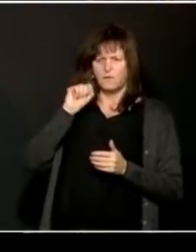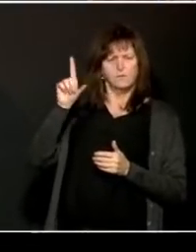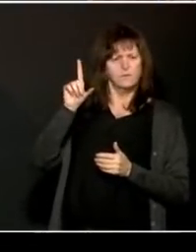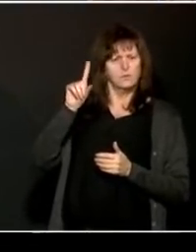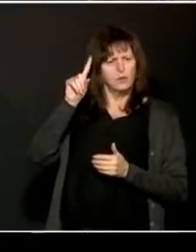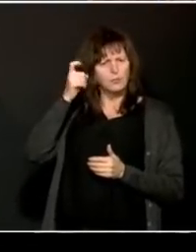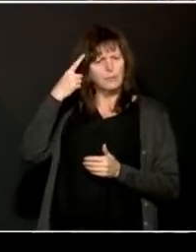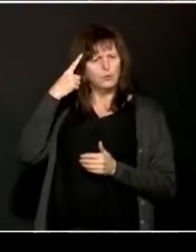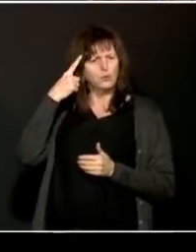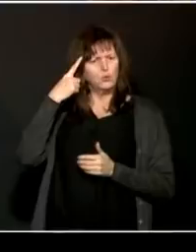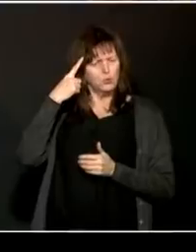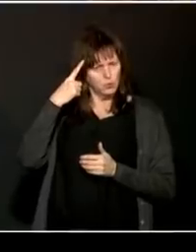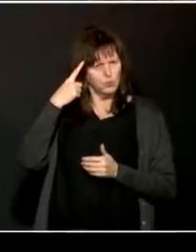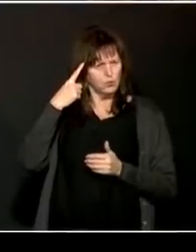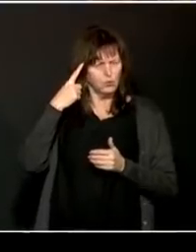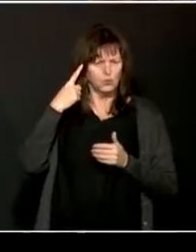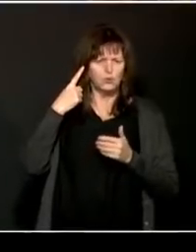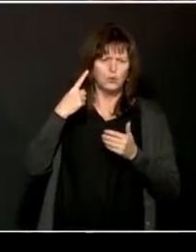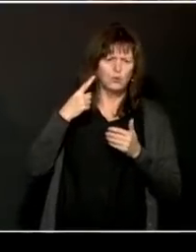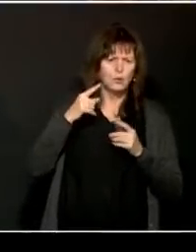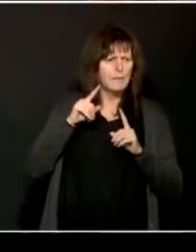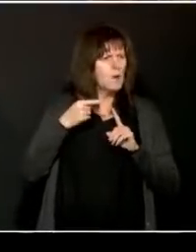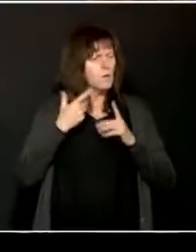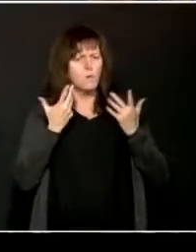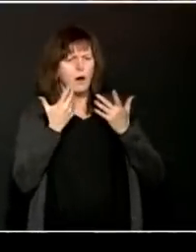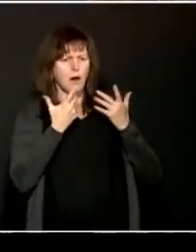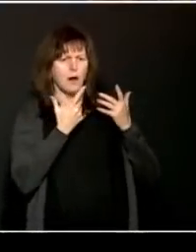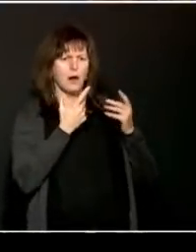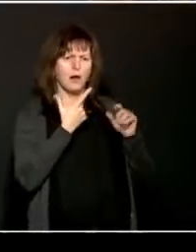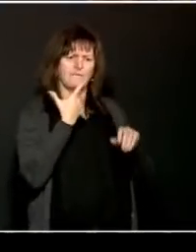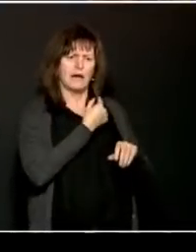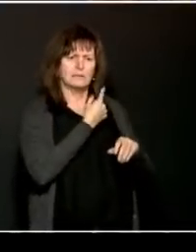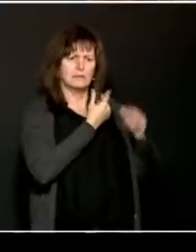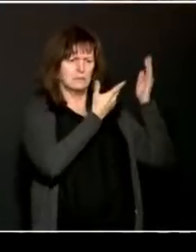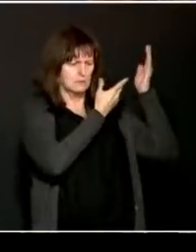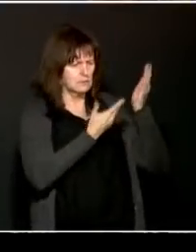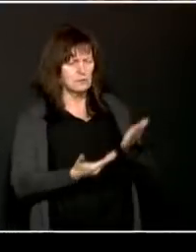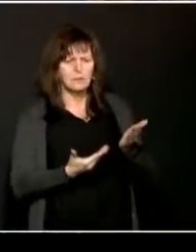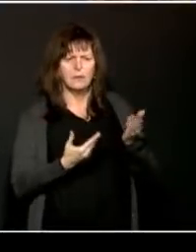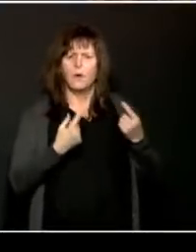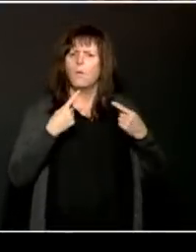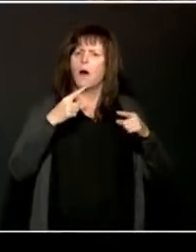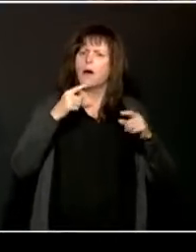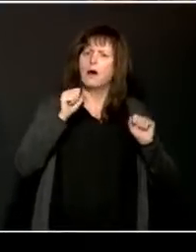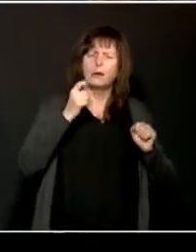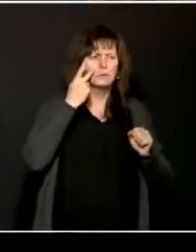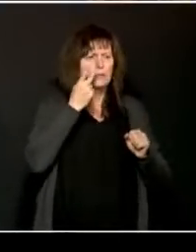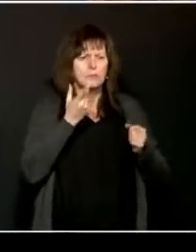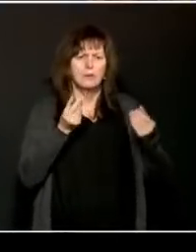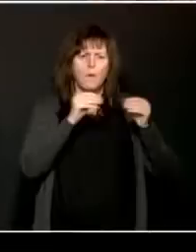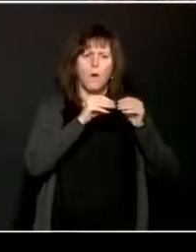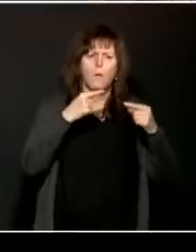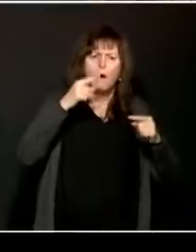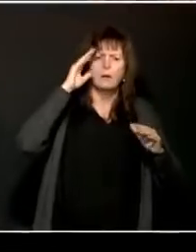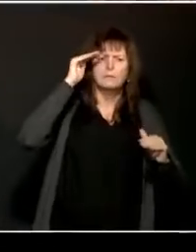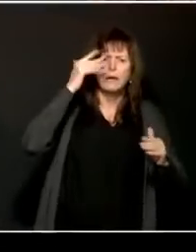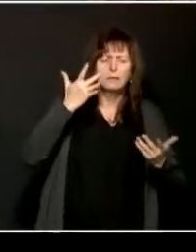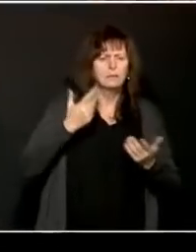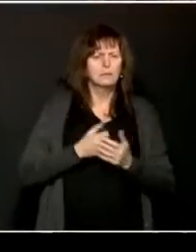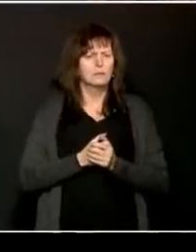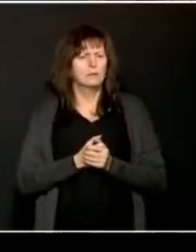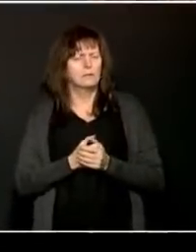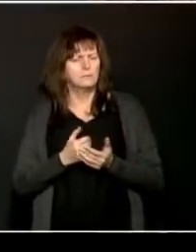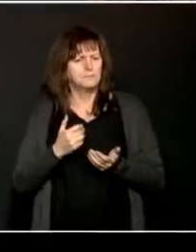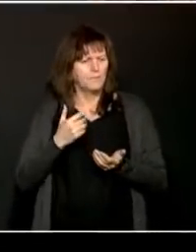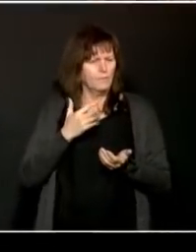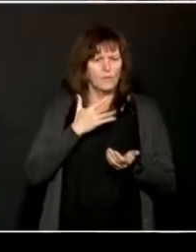could expect to see more. And he said that the province has been trying to keep at least 1 to 3 days worth in stock. Is that